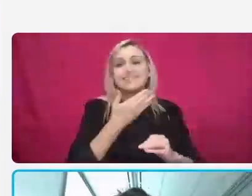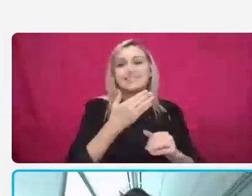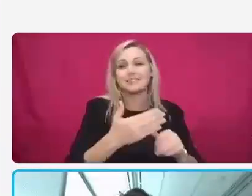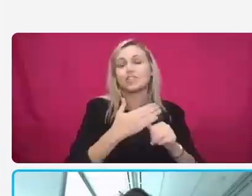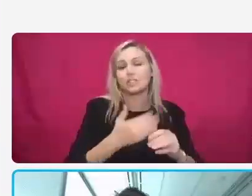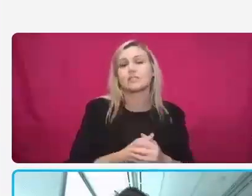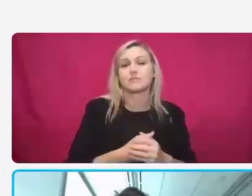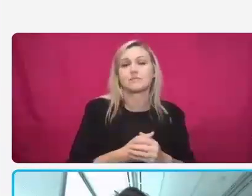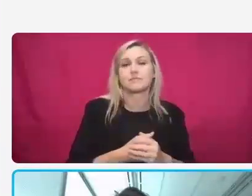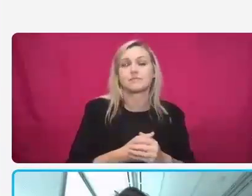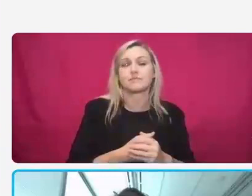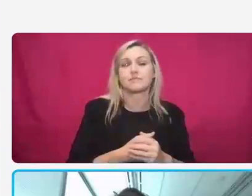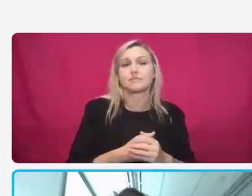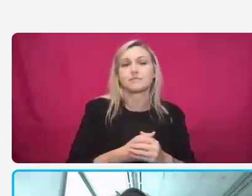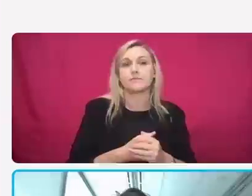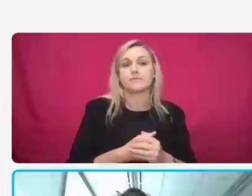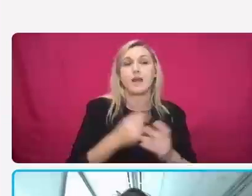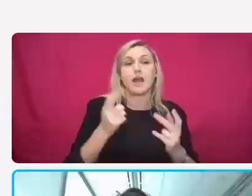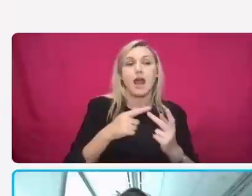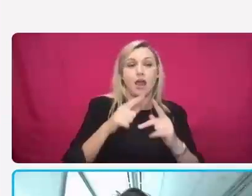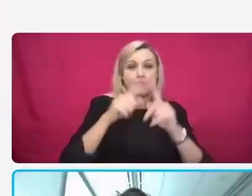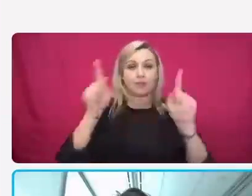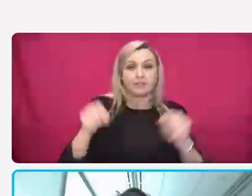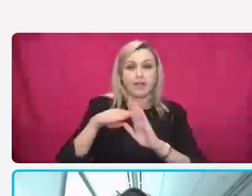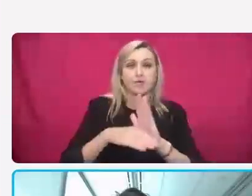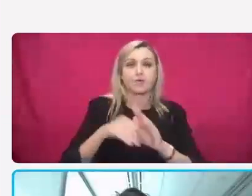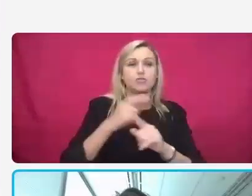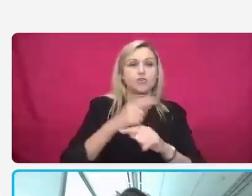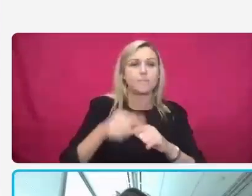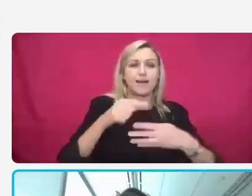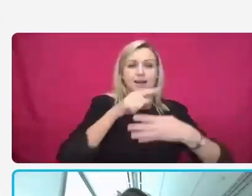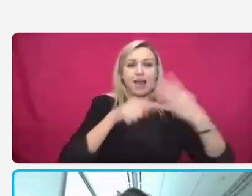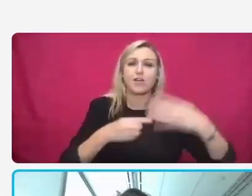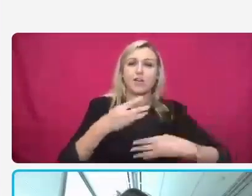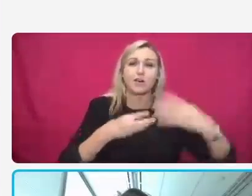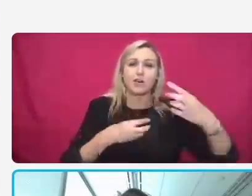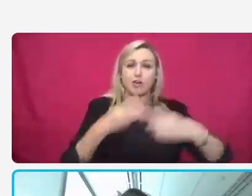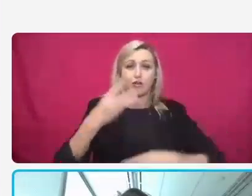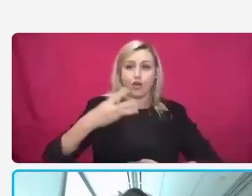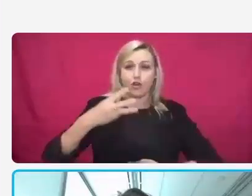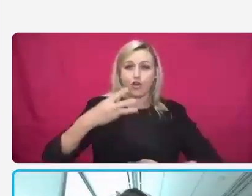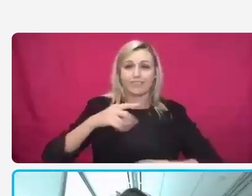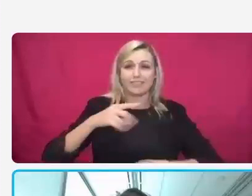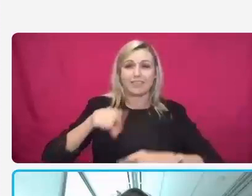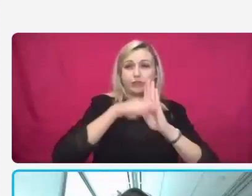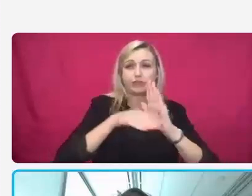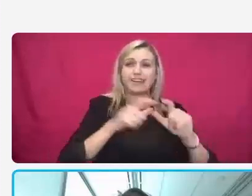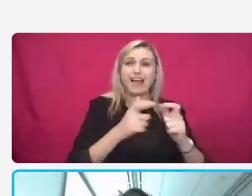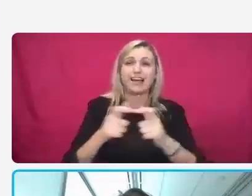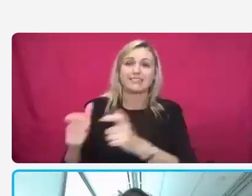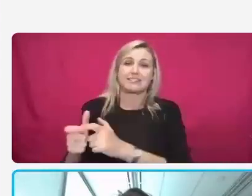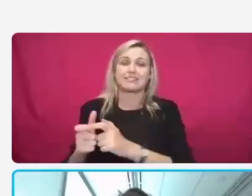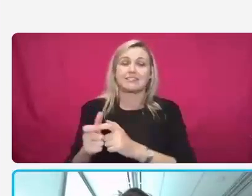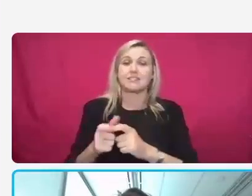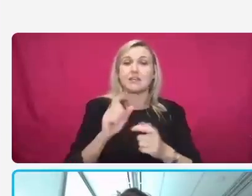In the second table on the right, you see the different weightings attributed to each of the 13 AN-ACC classes of care. The classes requiring more